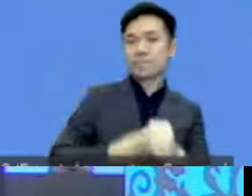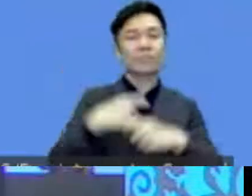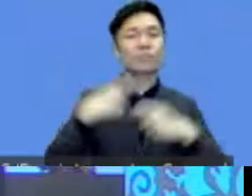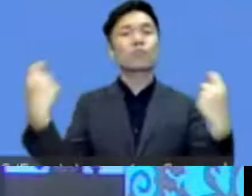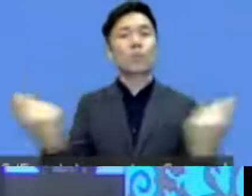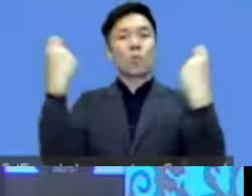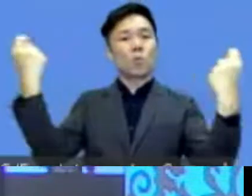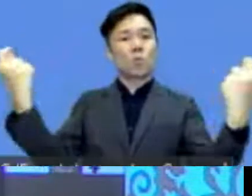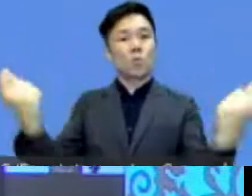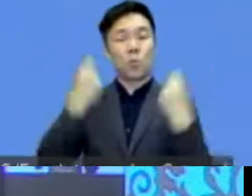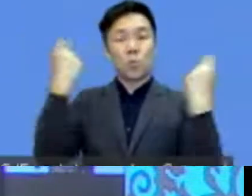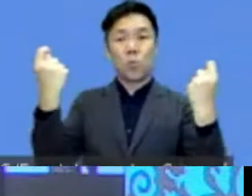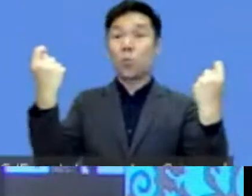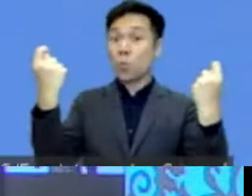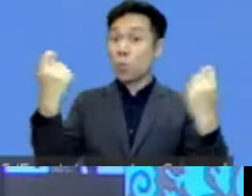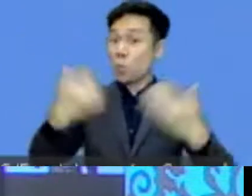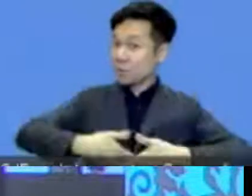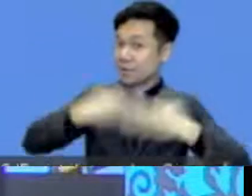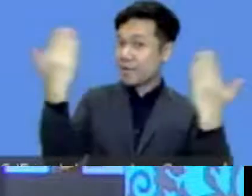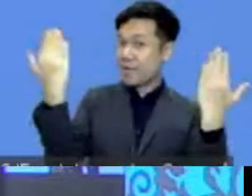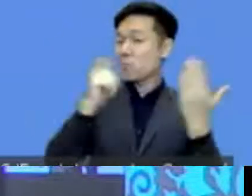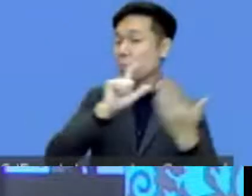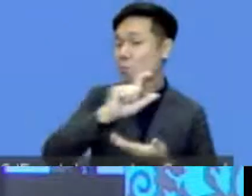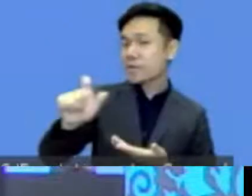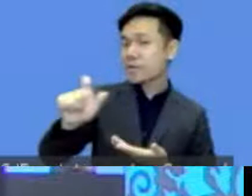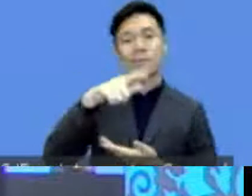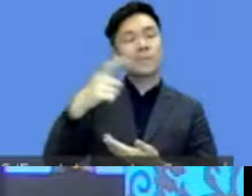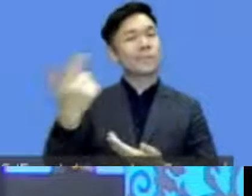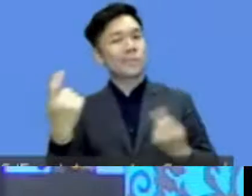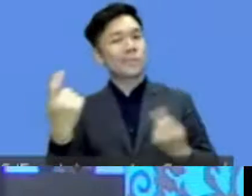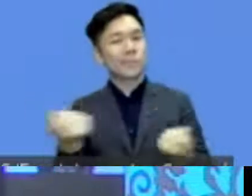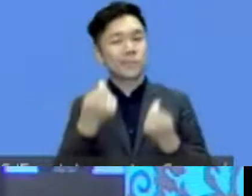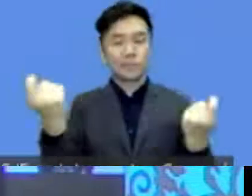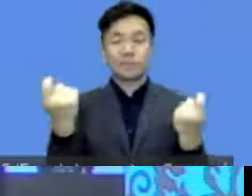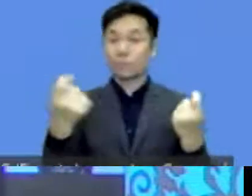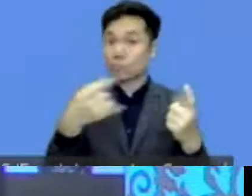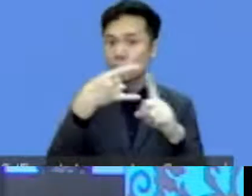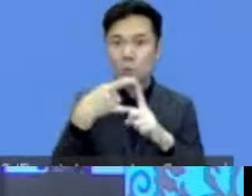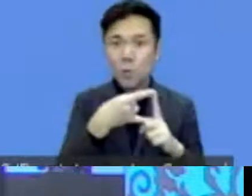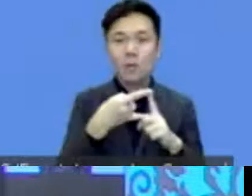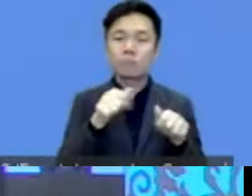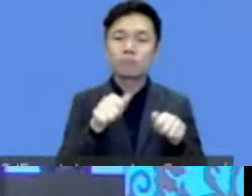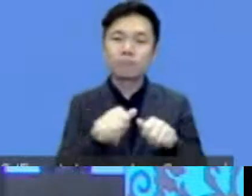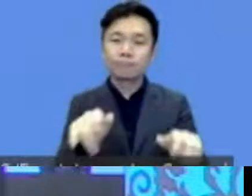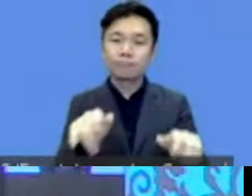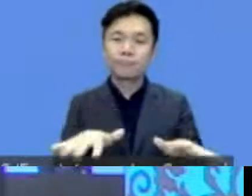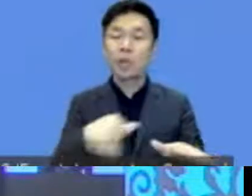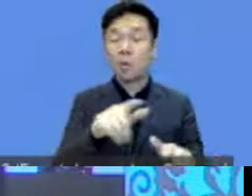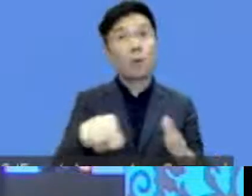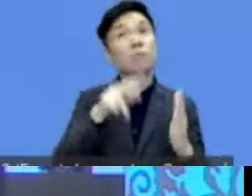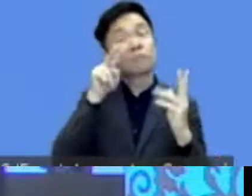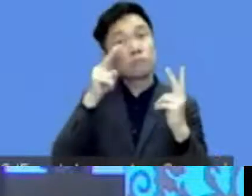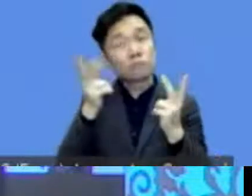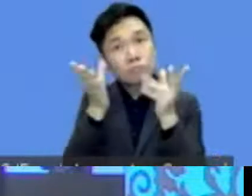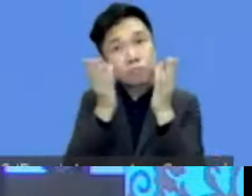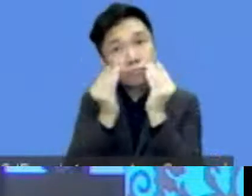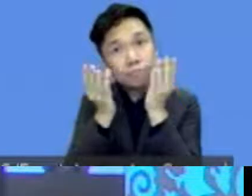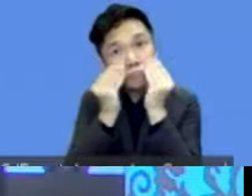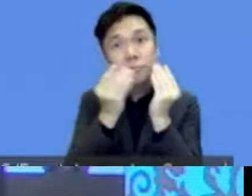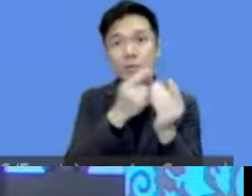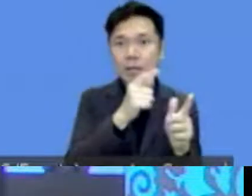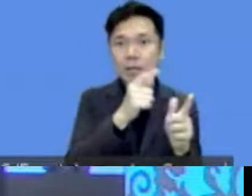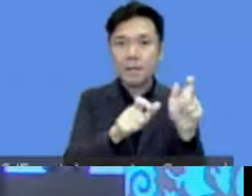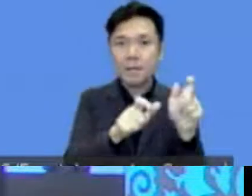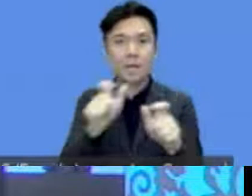Media and Information Literacy Week with a webinar to create awareness and connect important people